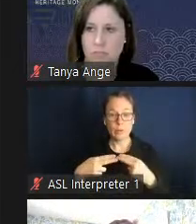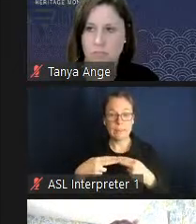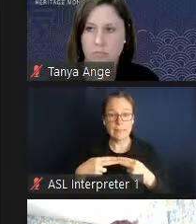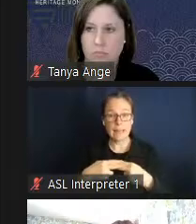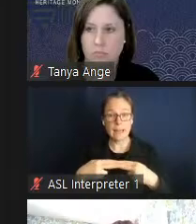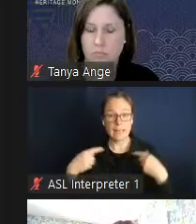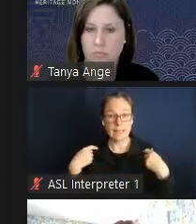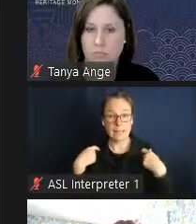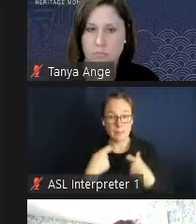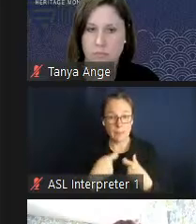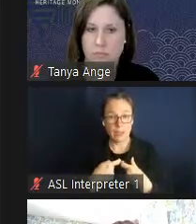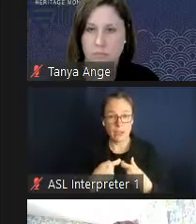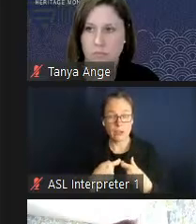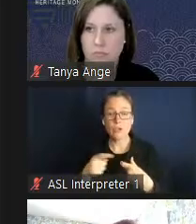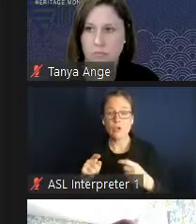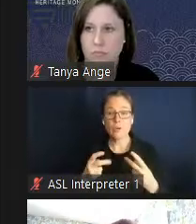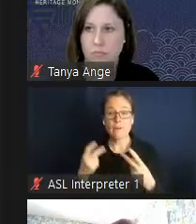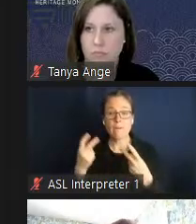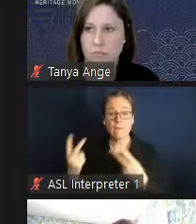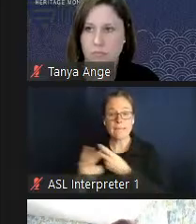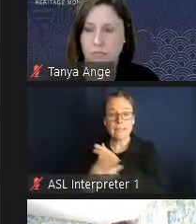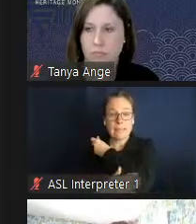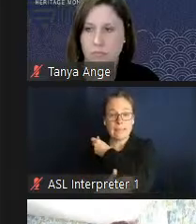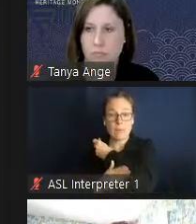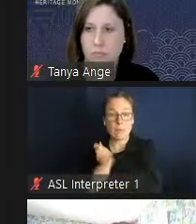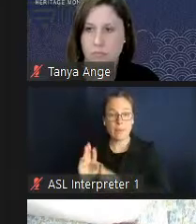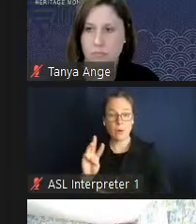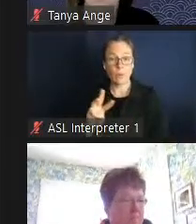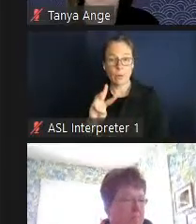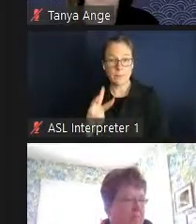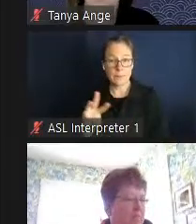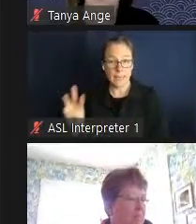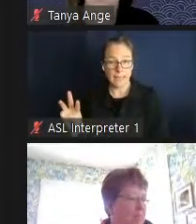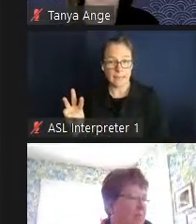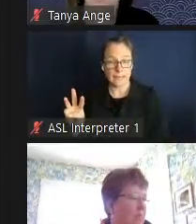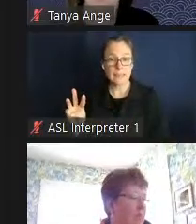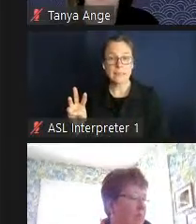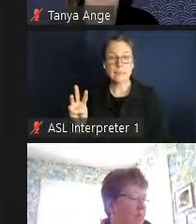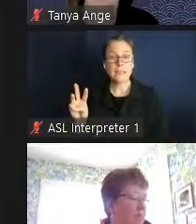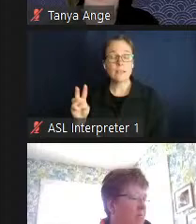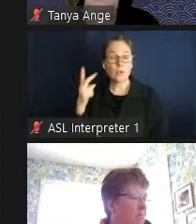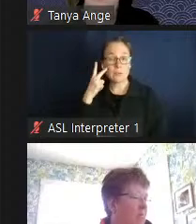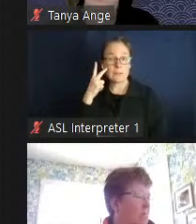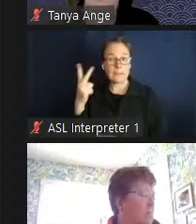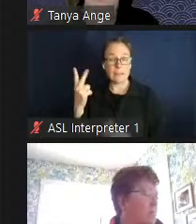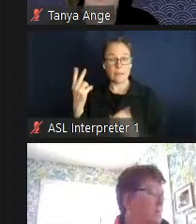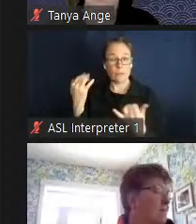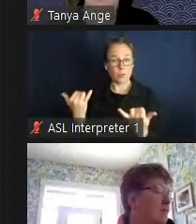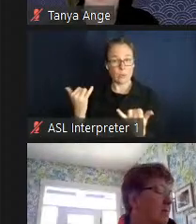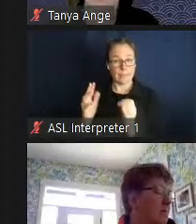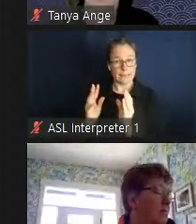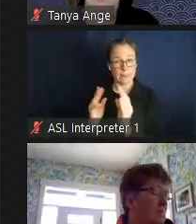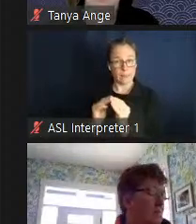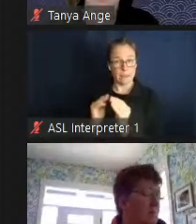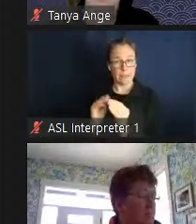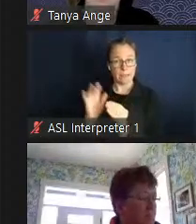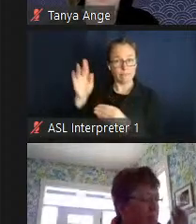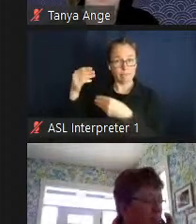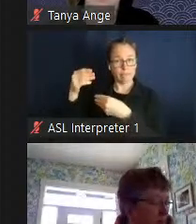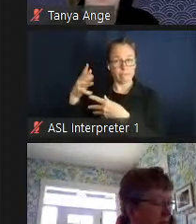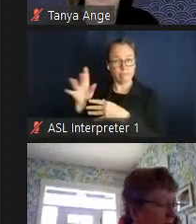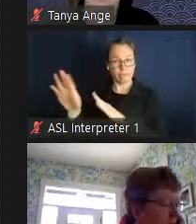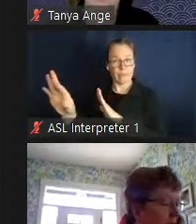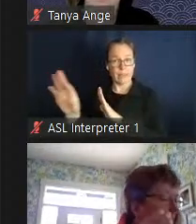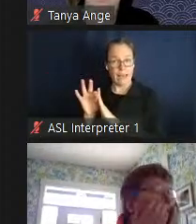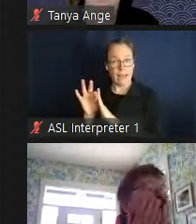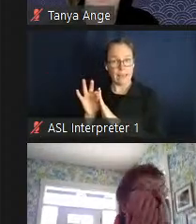the county websites under today's meeting, and you will be given an option to access